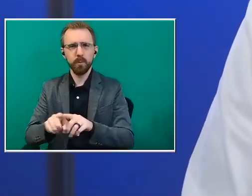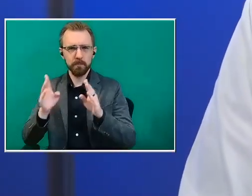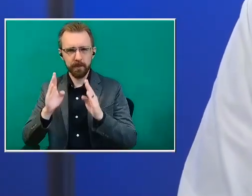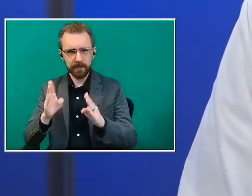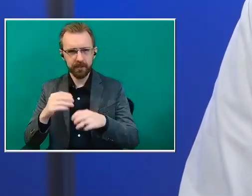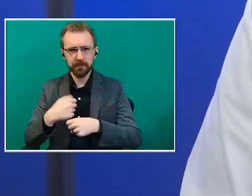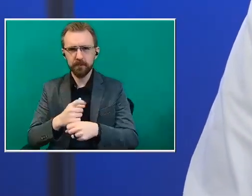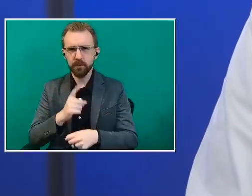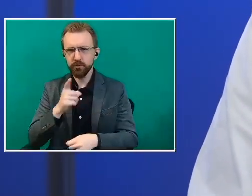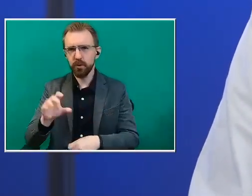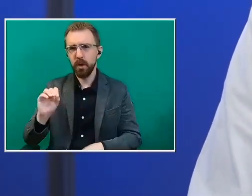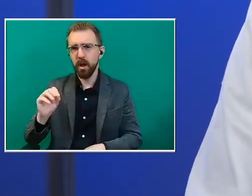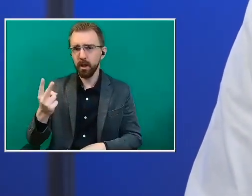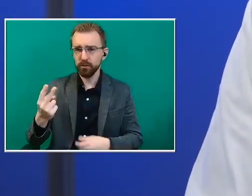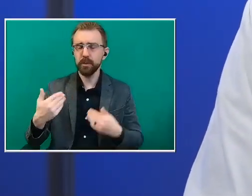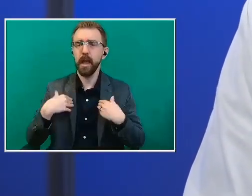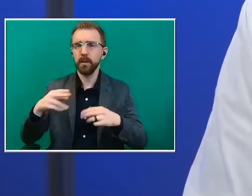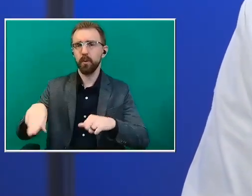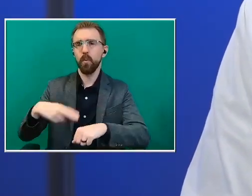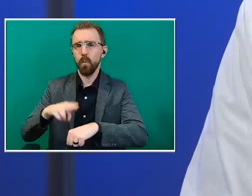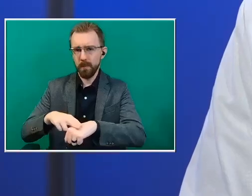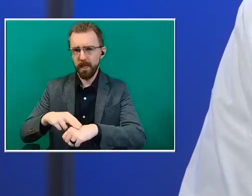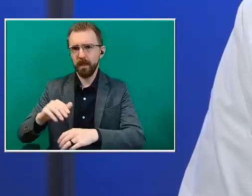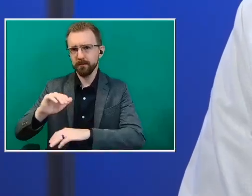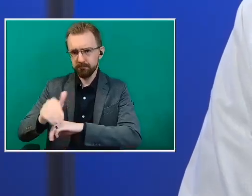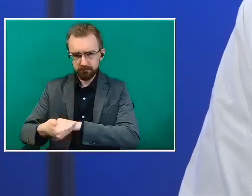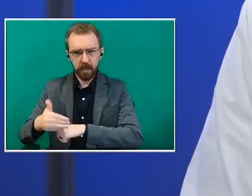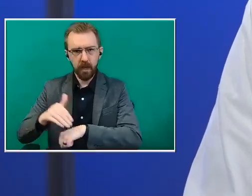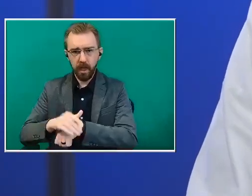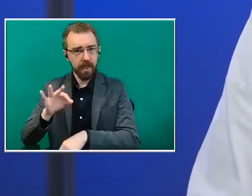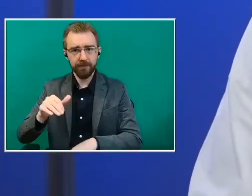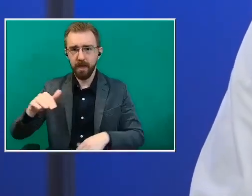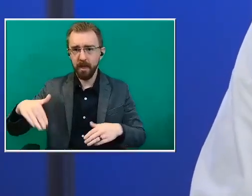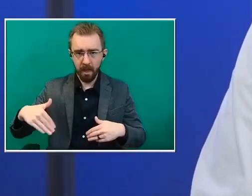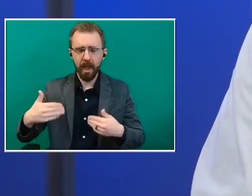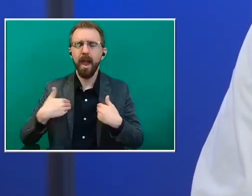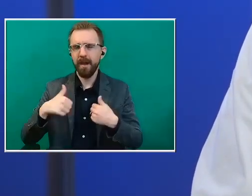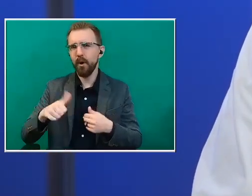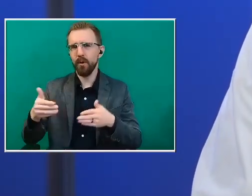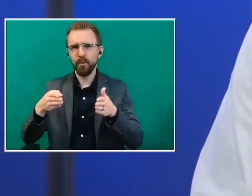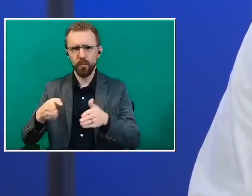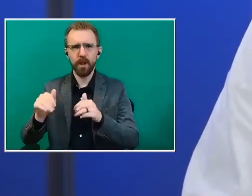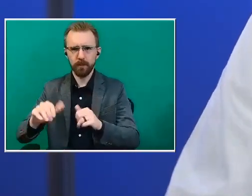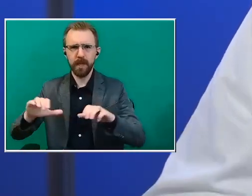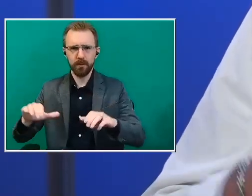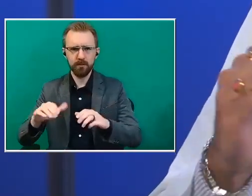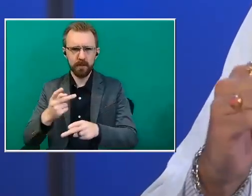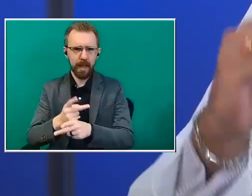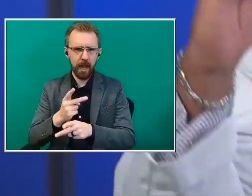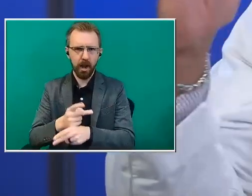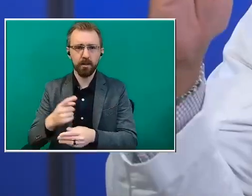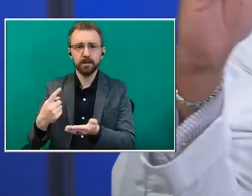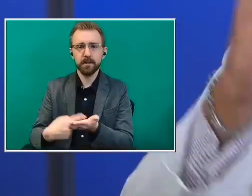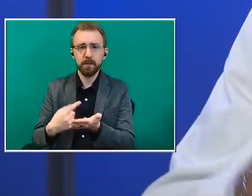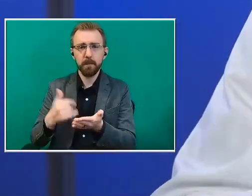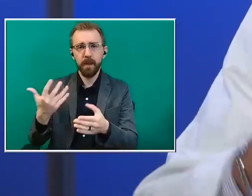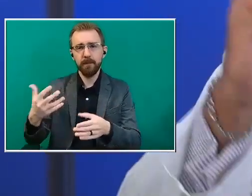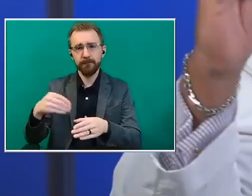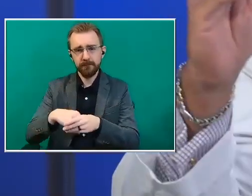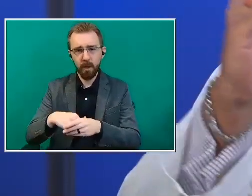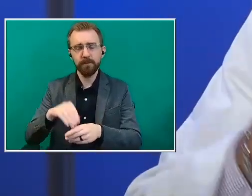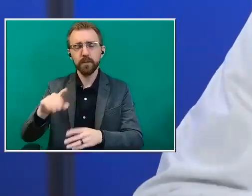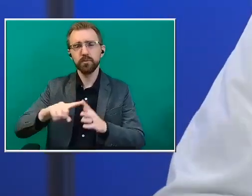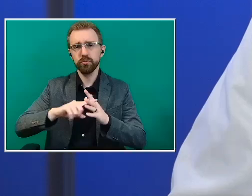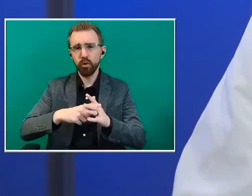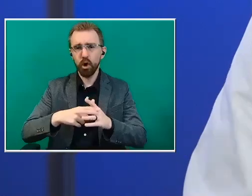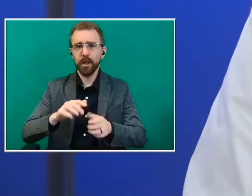has normalized at night. And if it hasn't, then there are measures that can be done. Sometimes that involves increasing their starting pressure. Recruiting